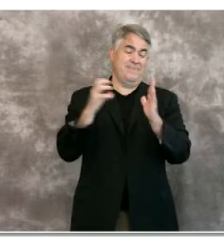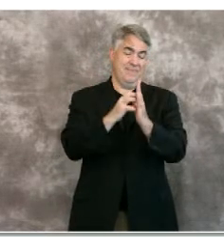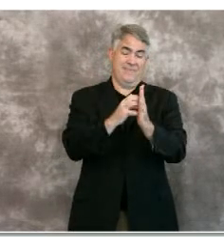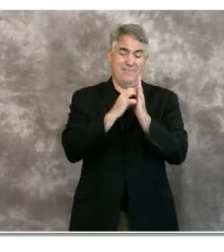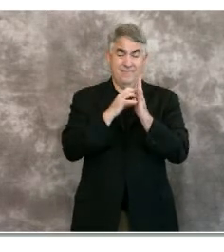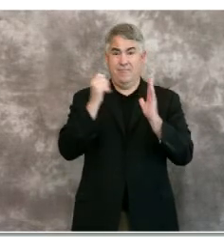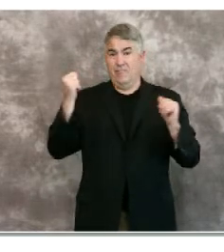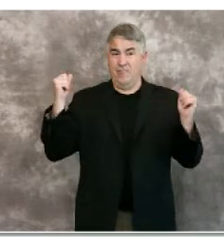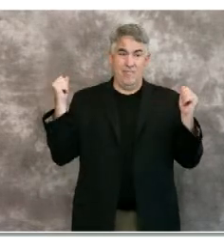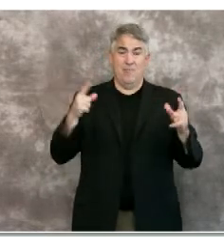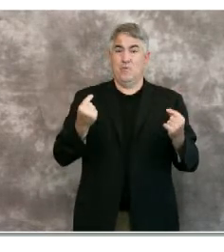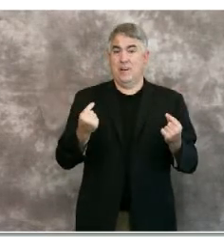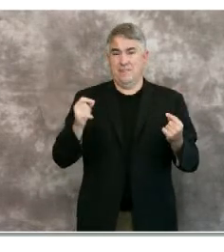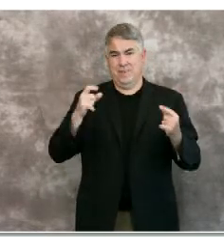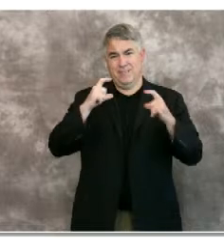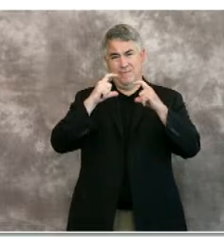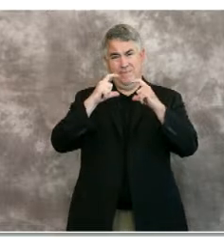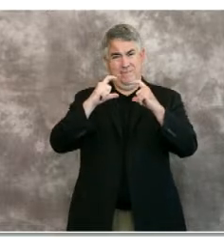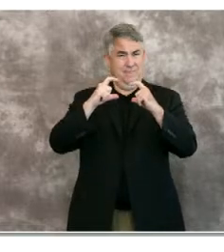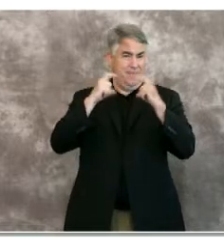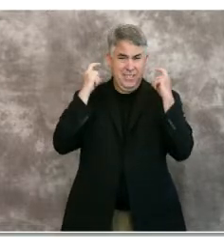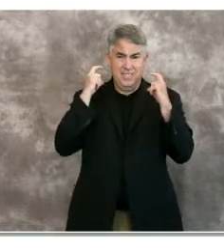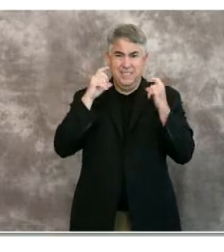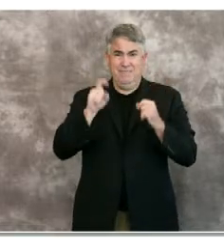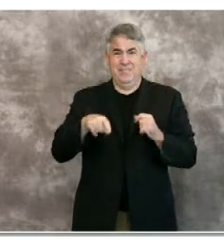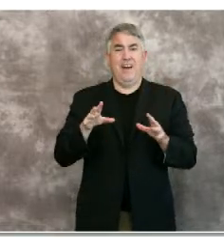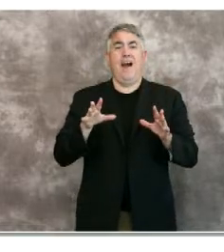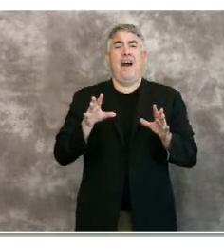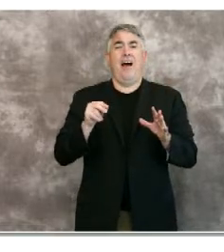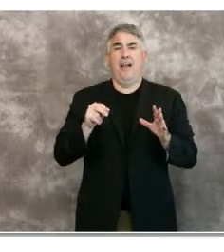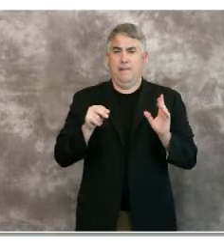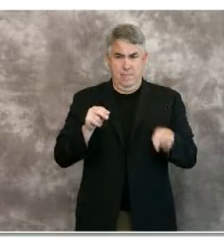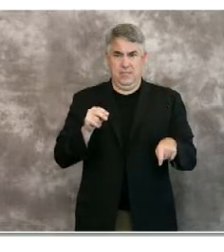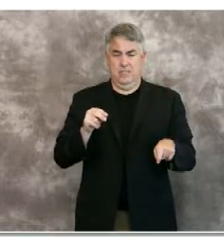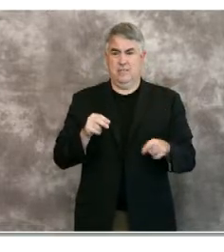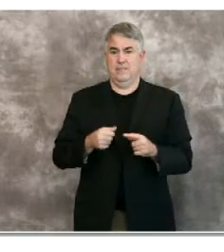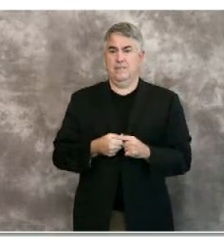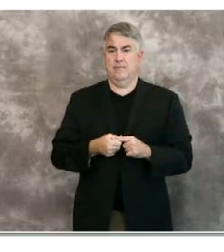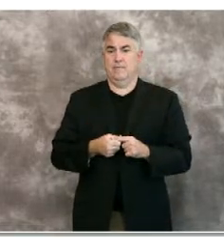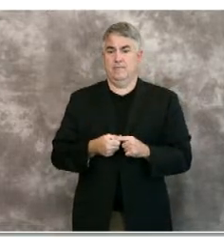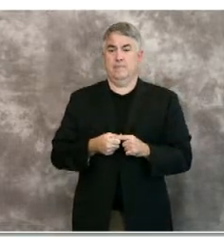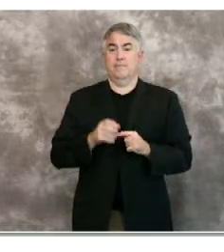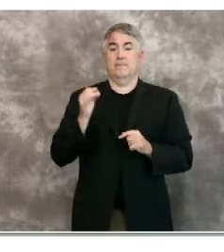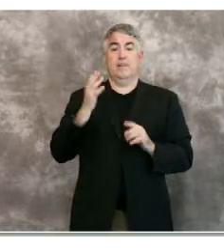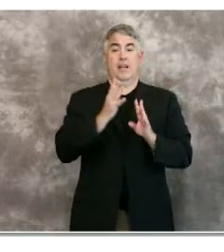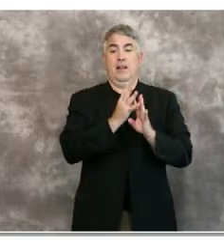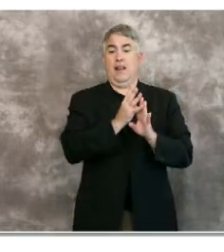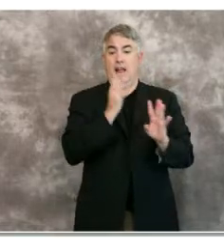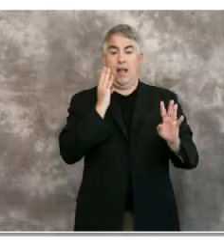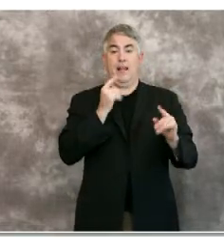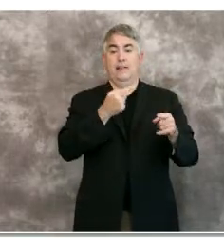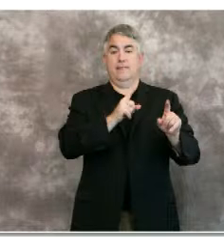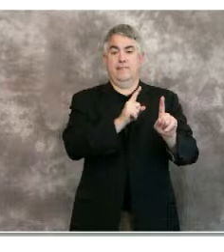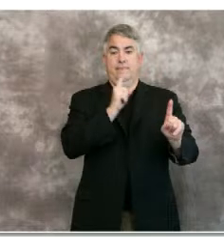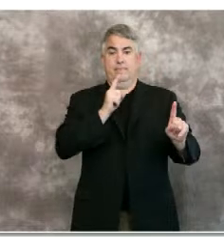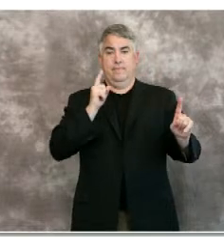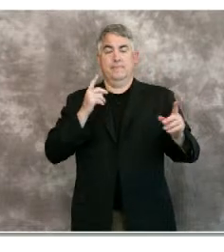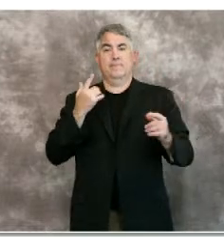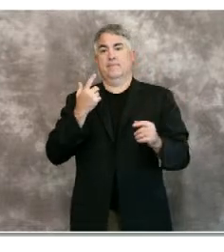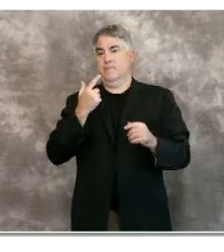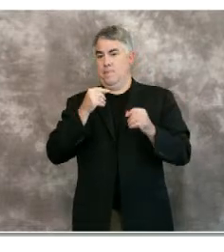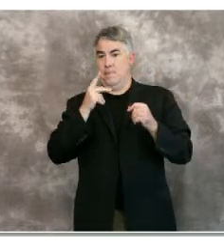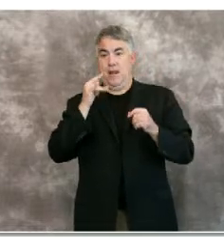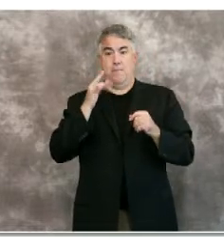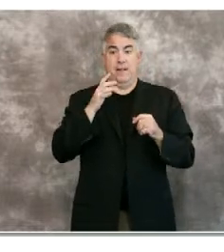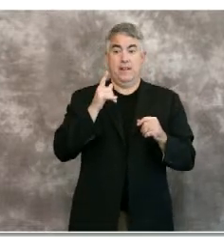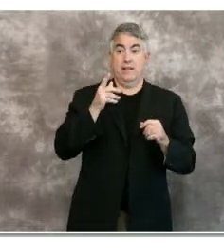now wear face coverings anytime they are inside or in line for any indoor public space. So this is essentially when you leave your